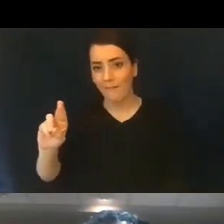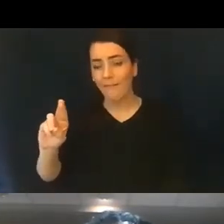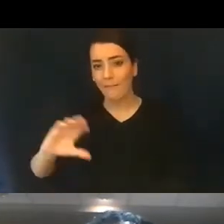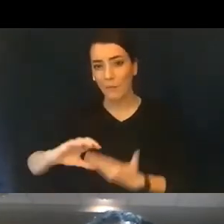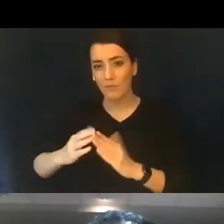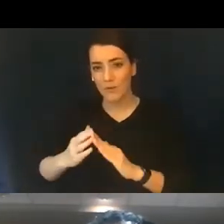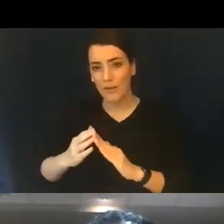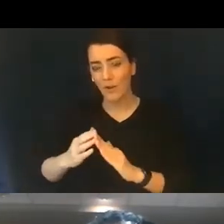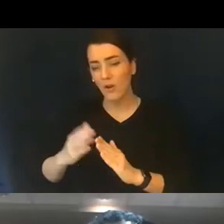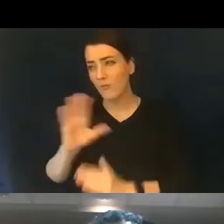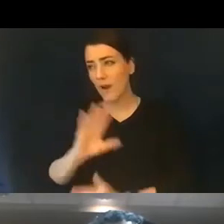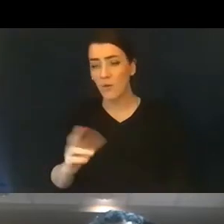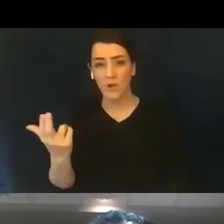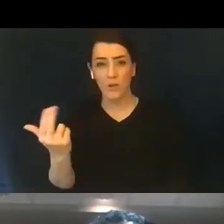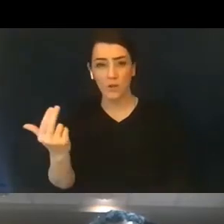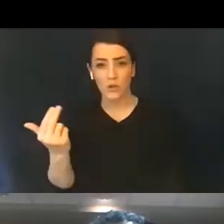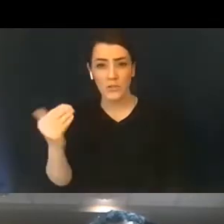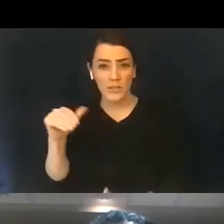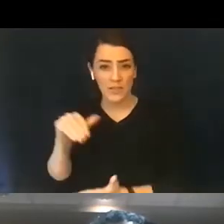13,300 and some